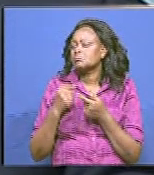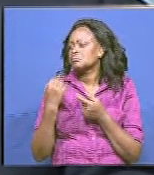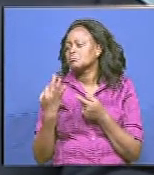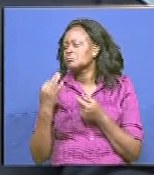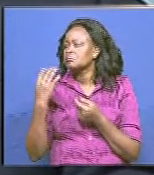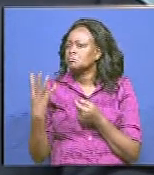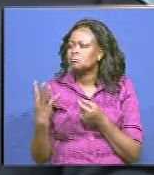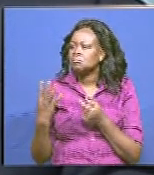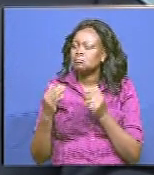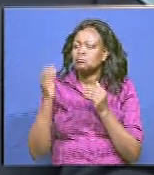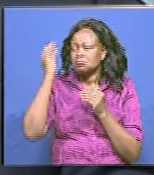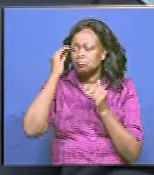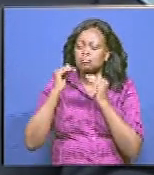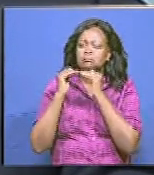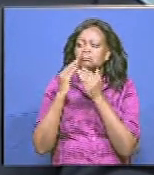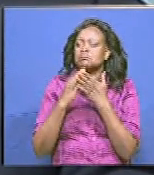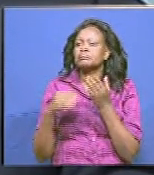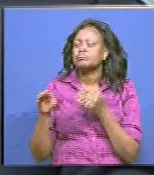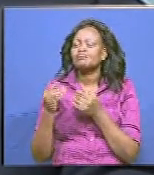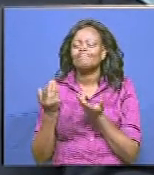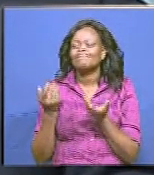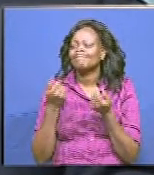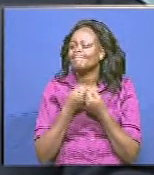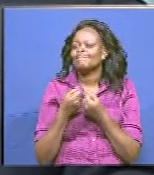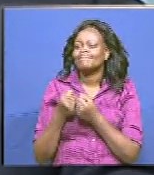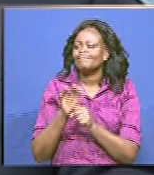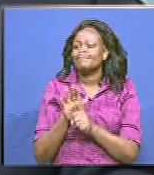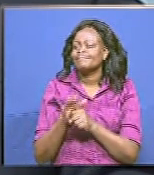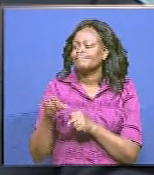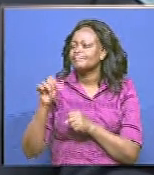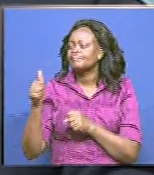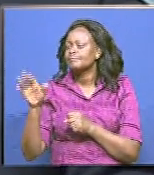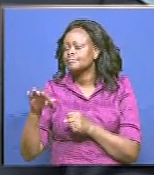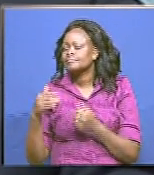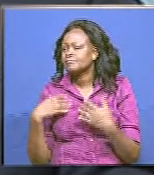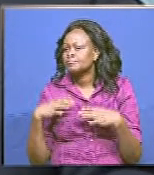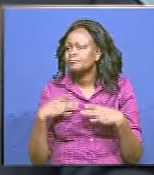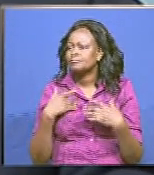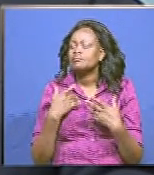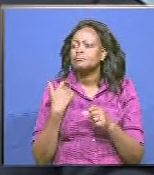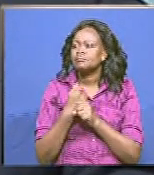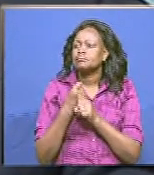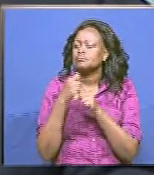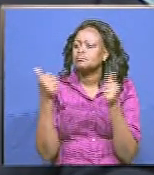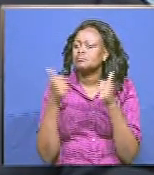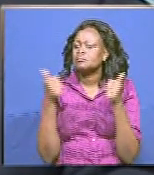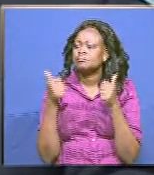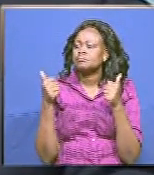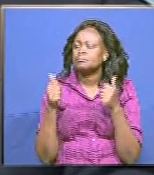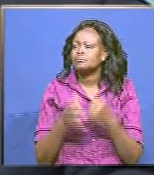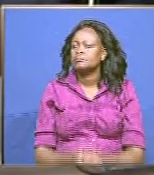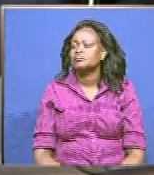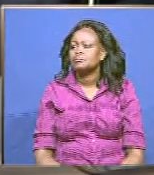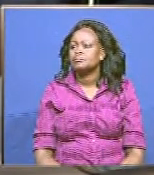The education levels in some areas were a bit challenging. Other areas, people have really done it well.